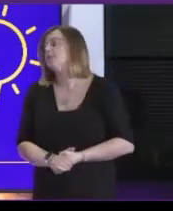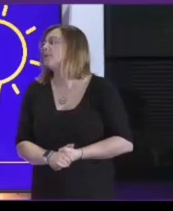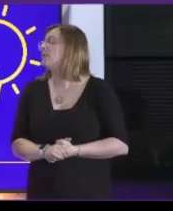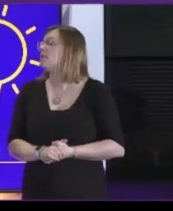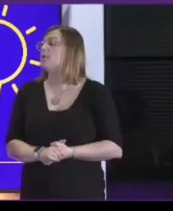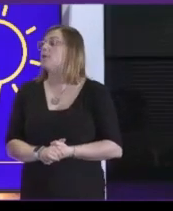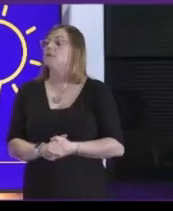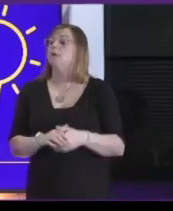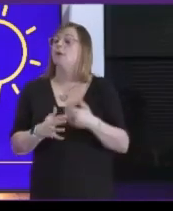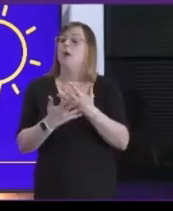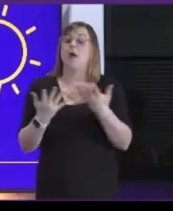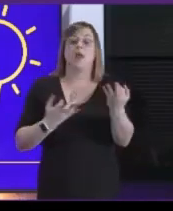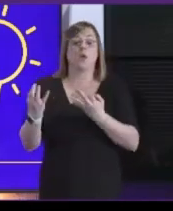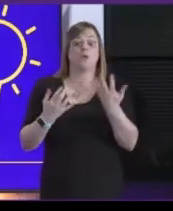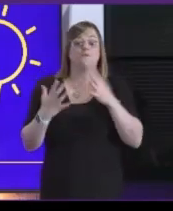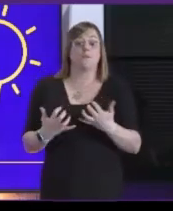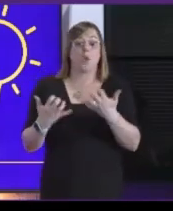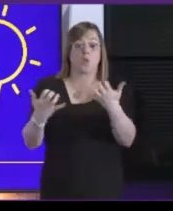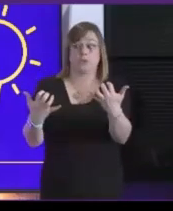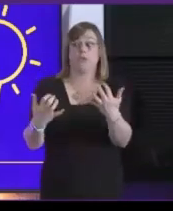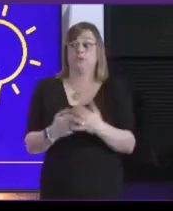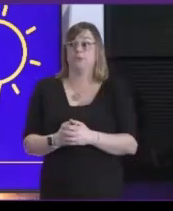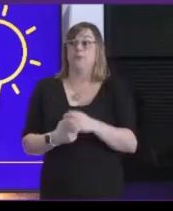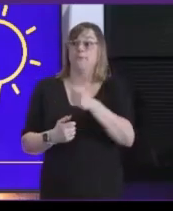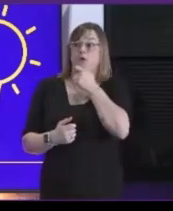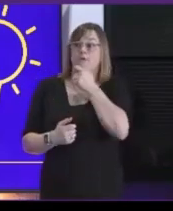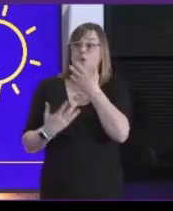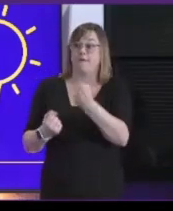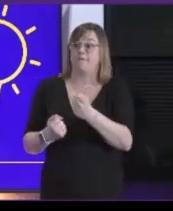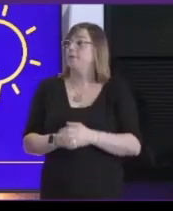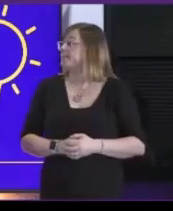have any questions in the audience? And is there a microphone?